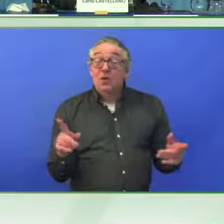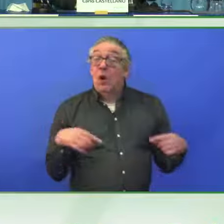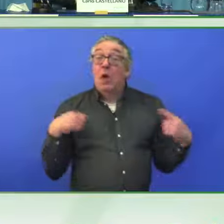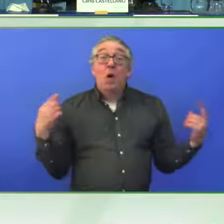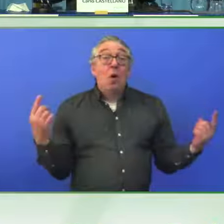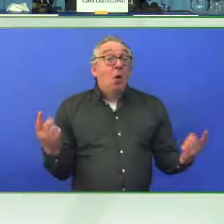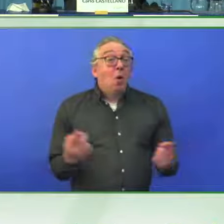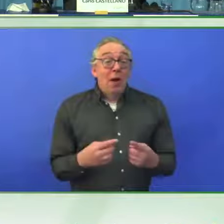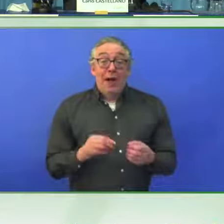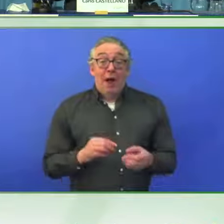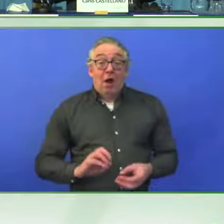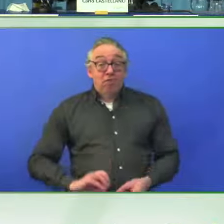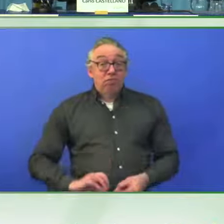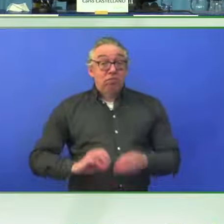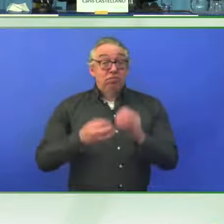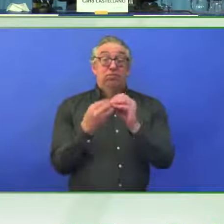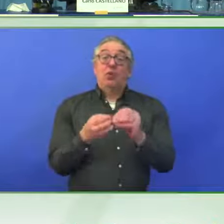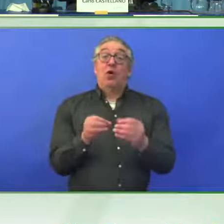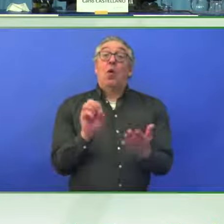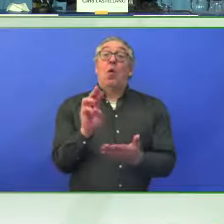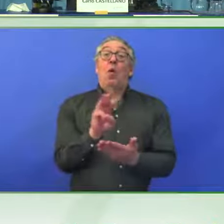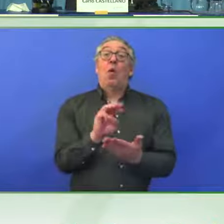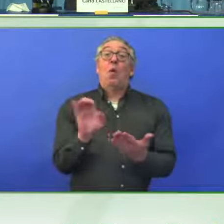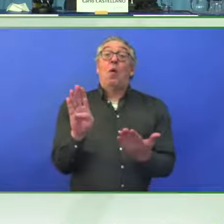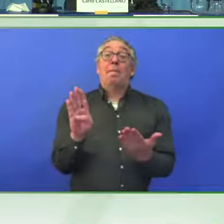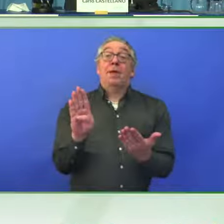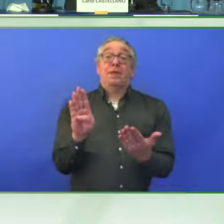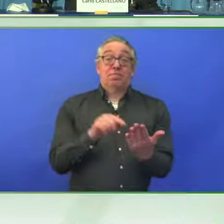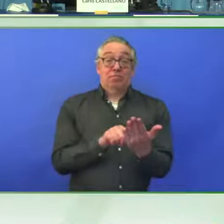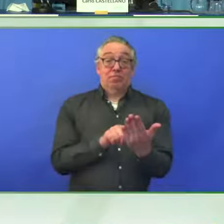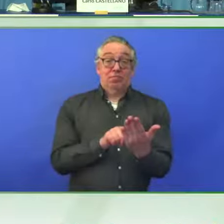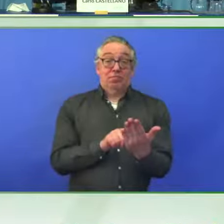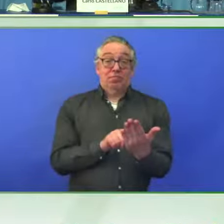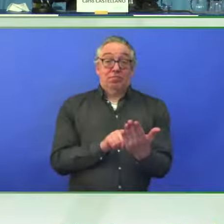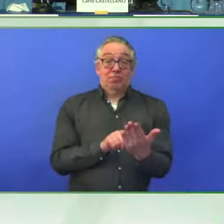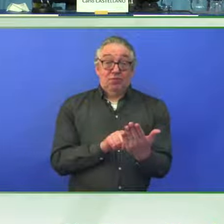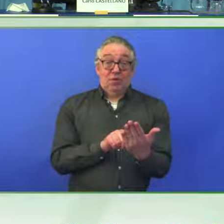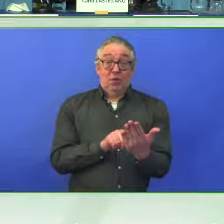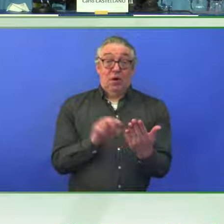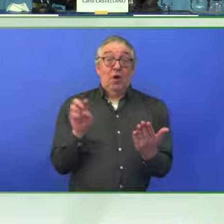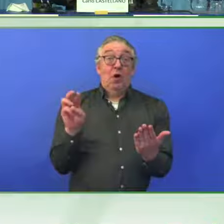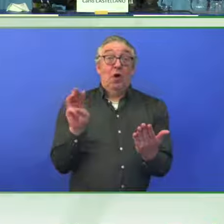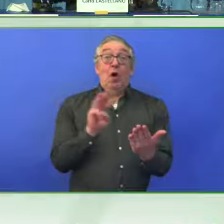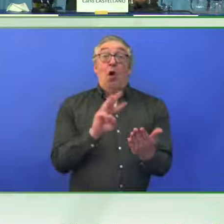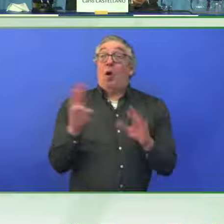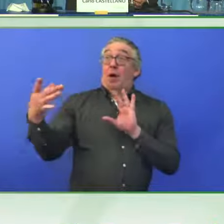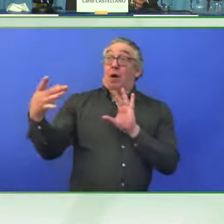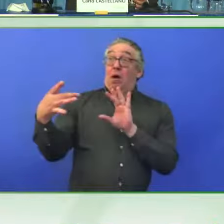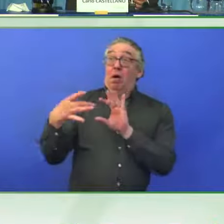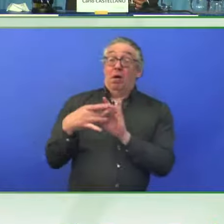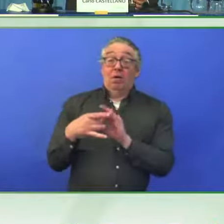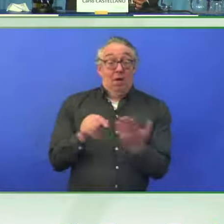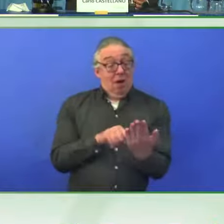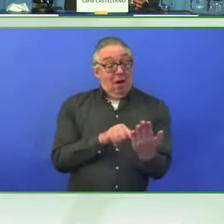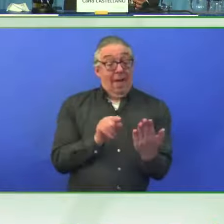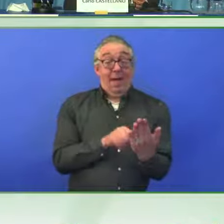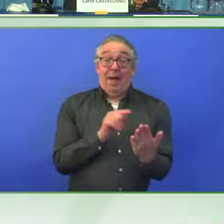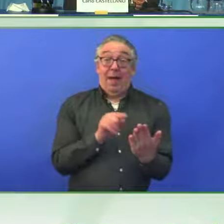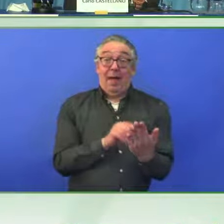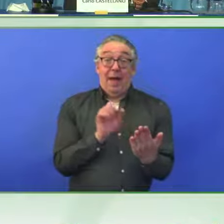web and app. You can plan your trip by web, and then with your app, you know in whatever moment where the spots